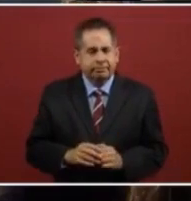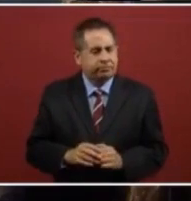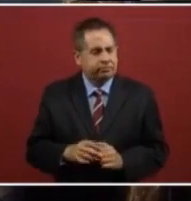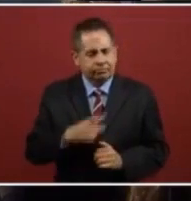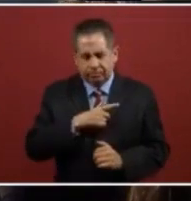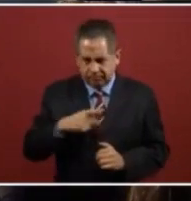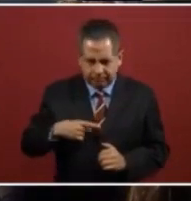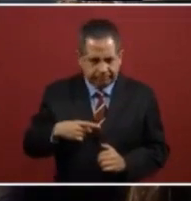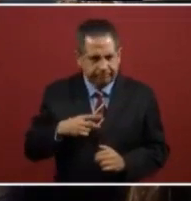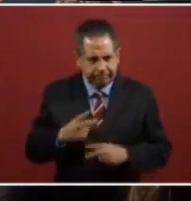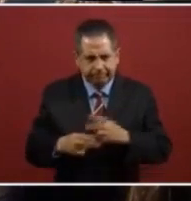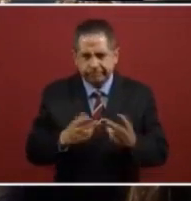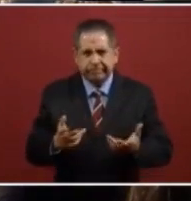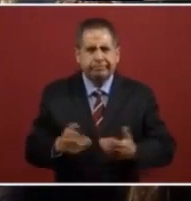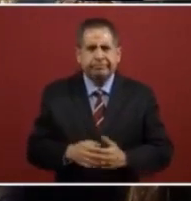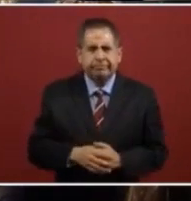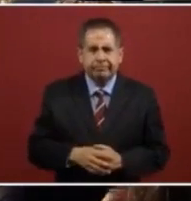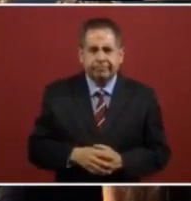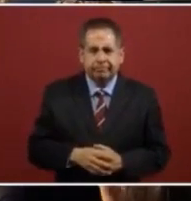tenemos que